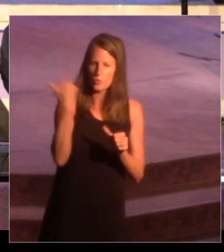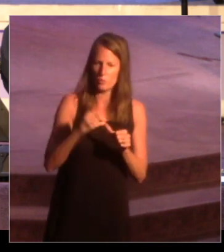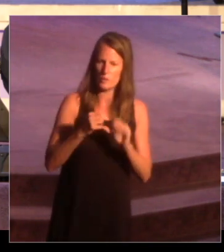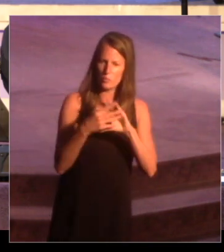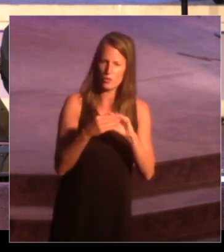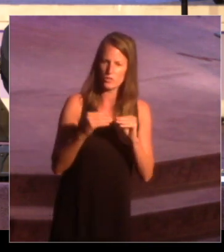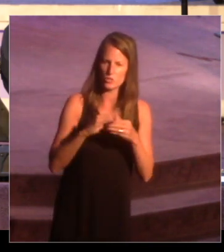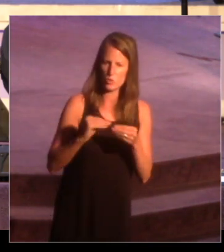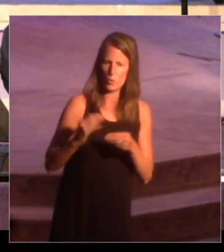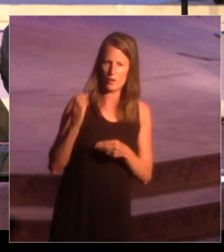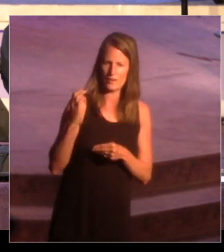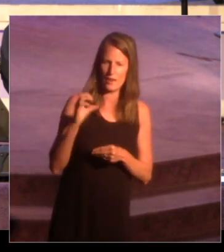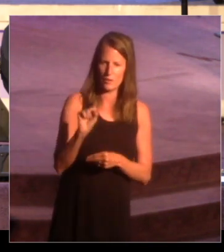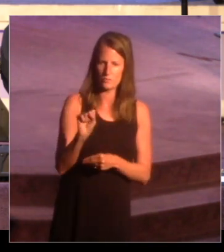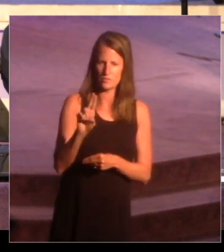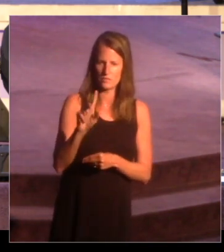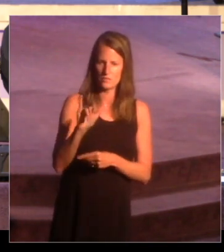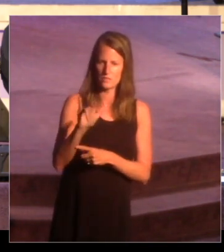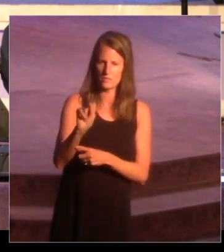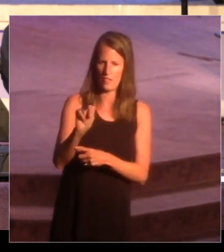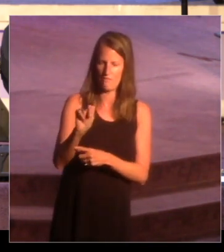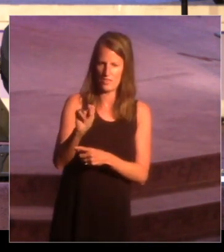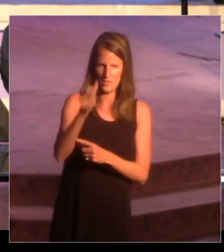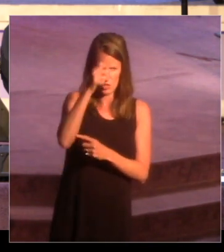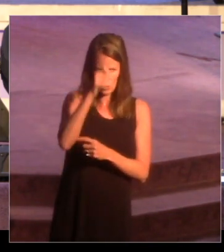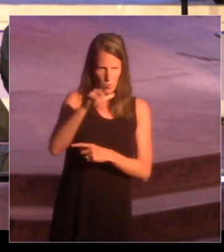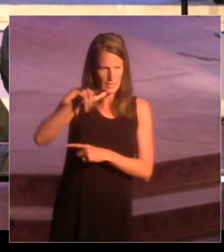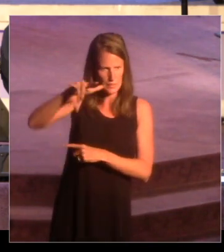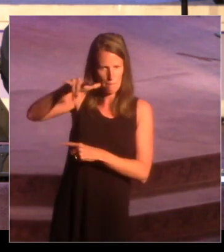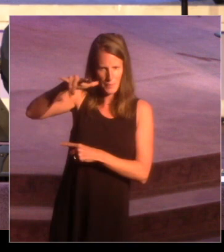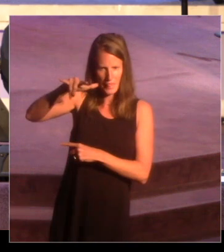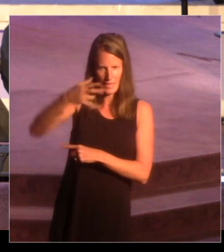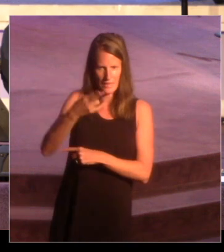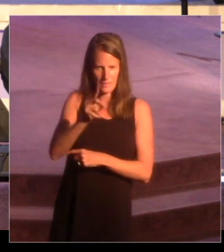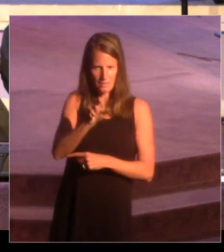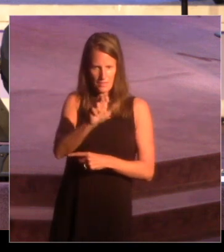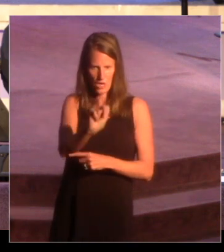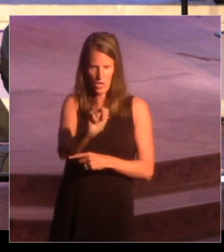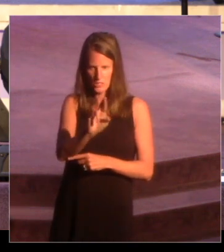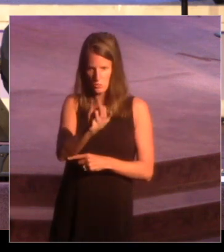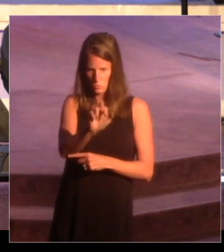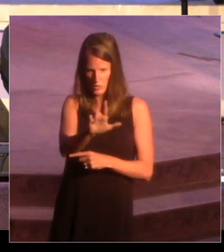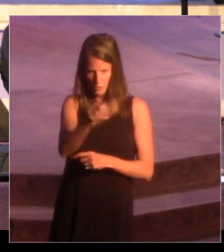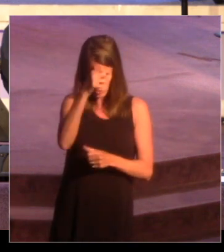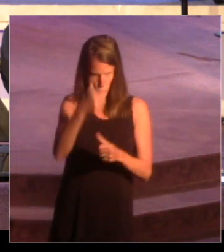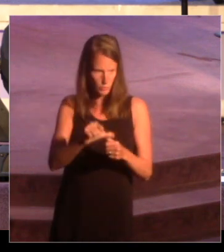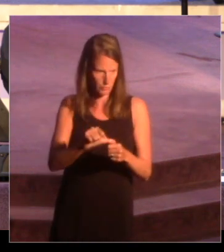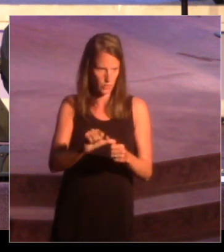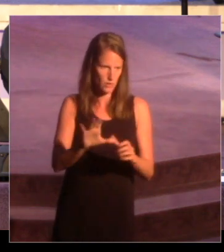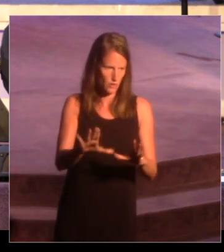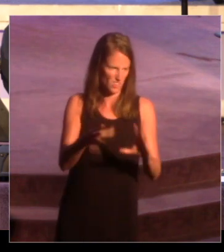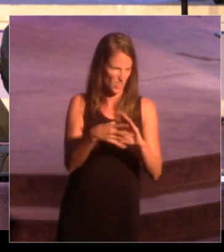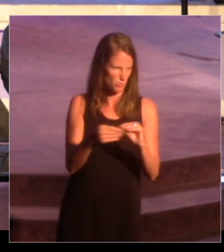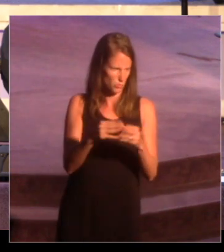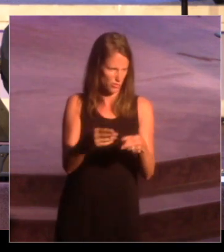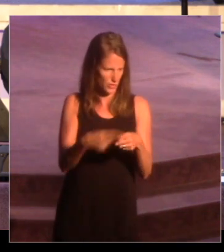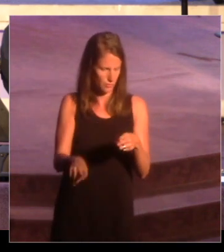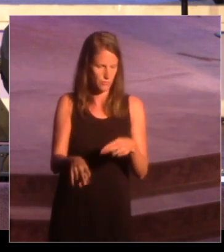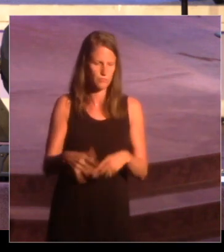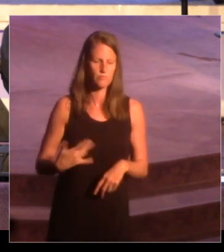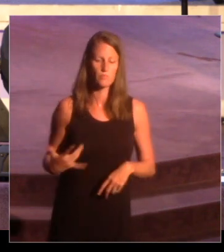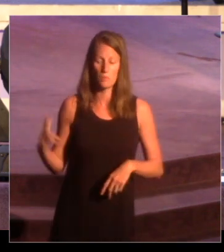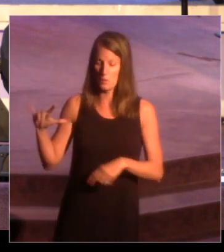famous the plane that landed on the Hudson River. If you're not familiar with the story, here's the brief of it. He takes off